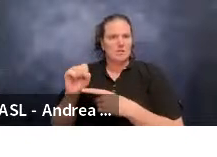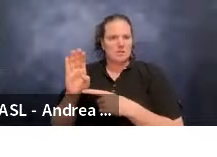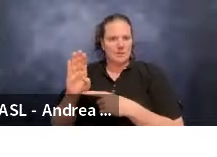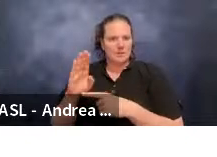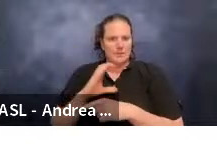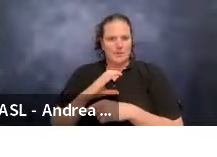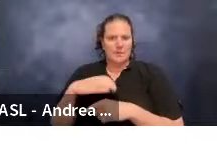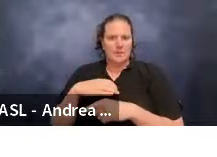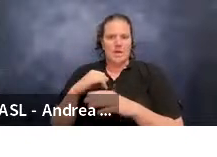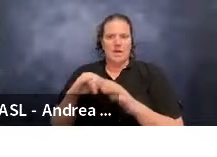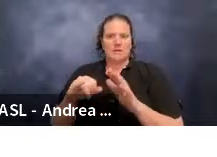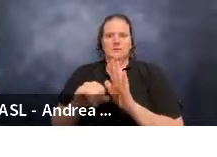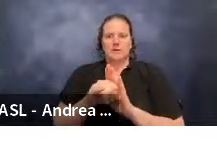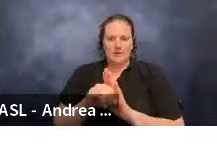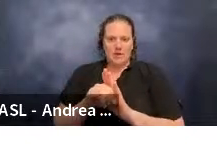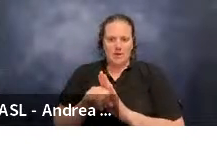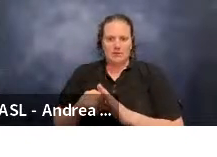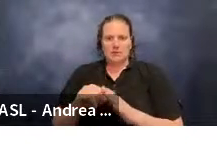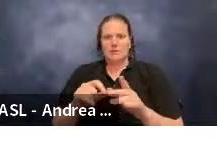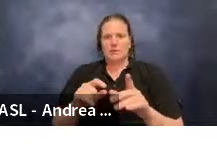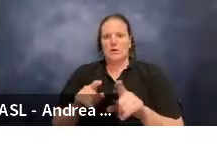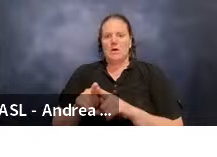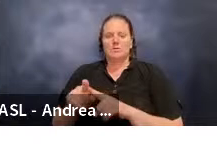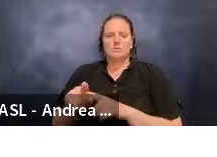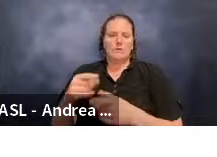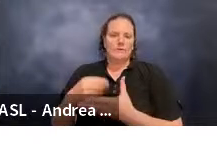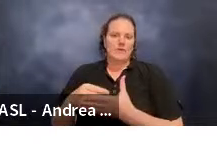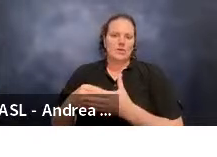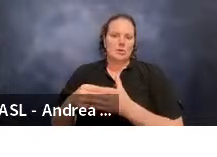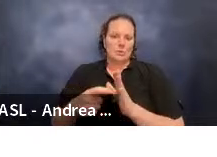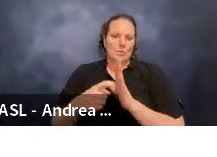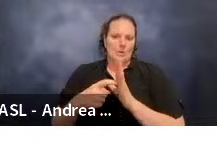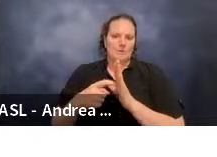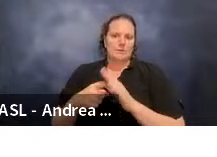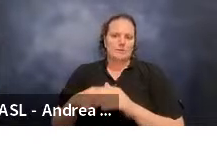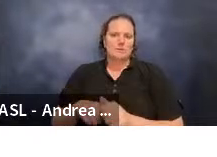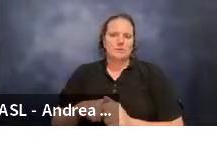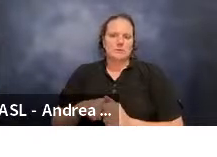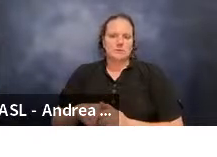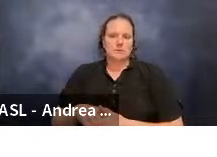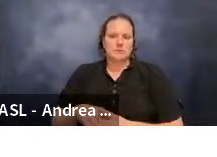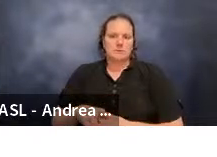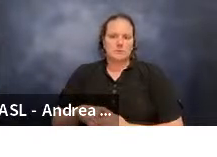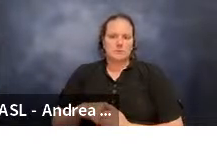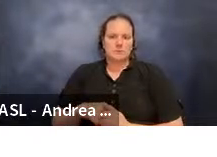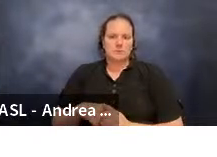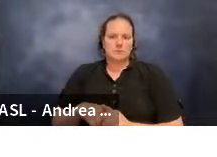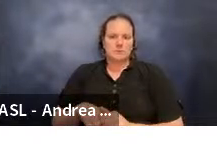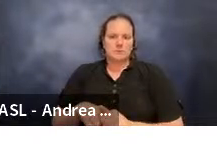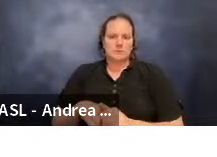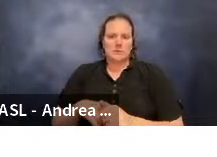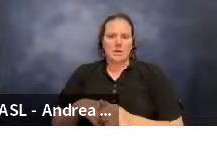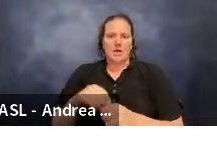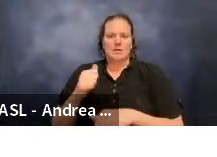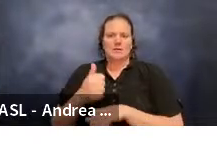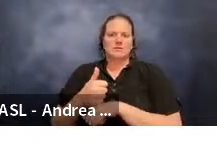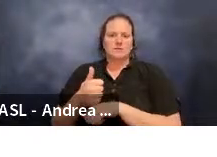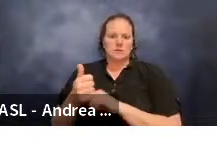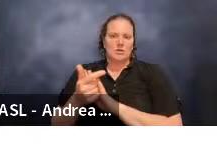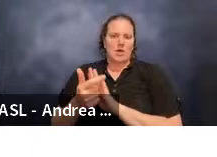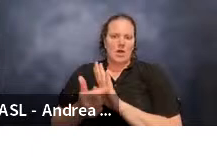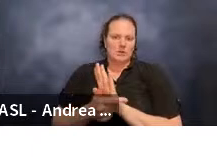has identified in addition to the funding requirements and in existing laws in each